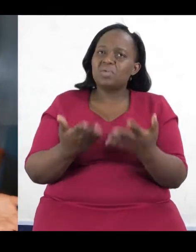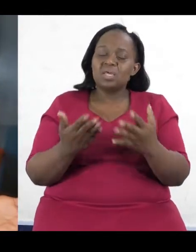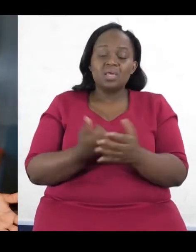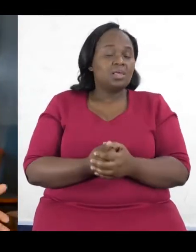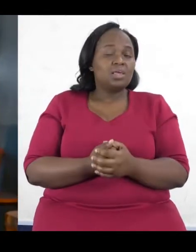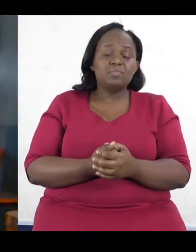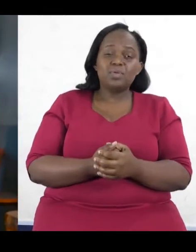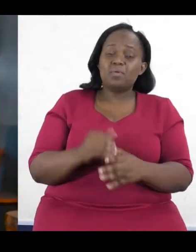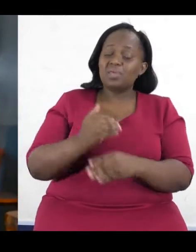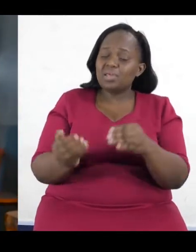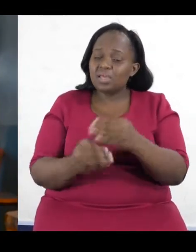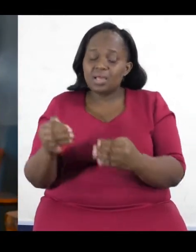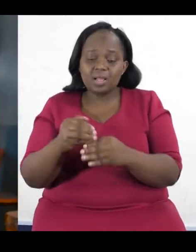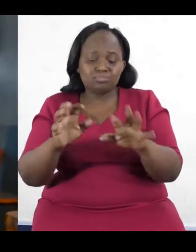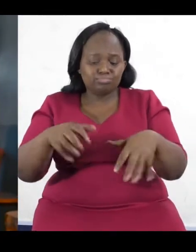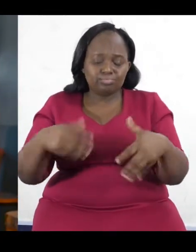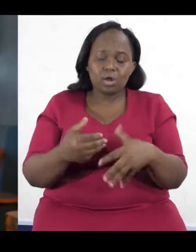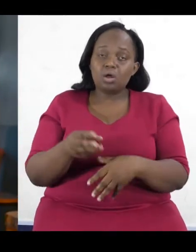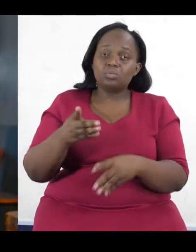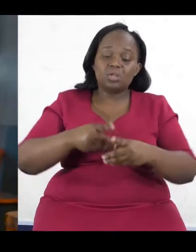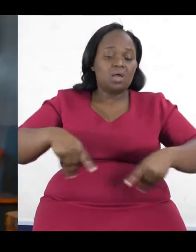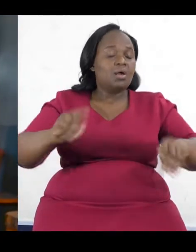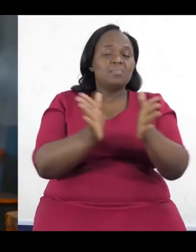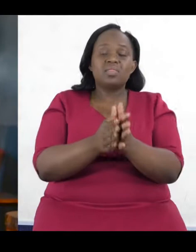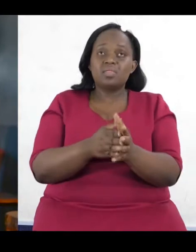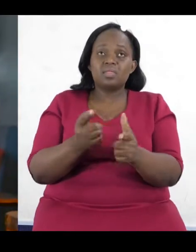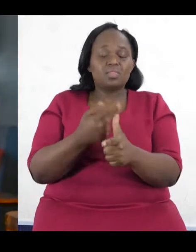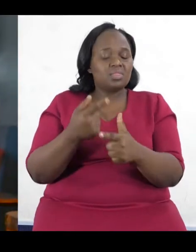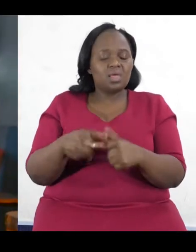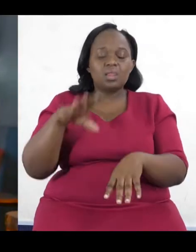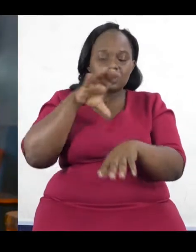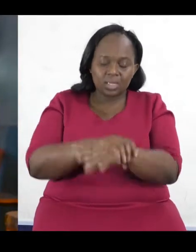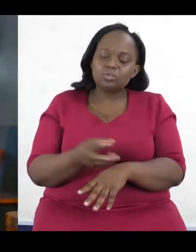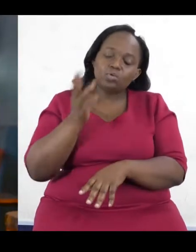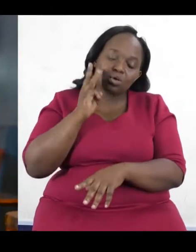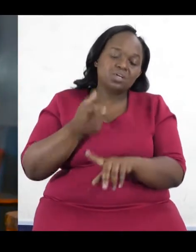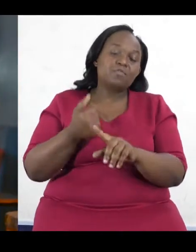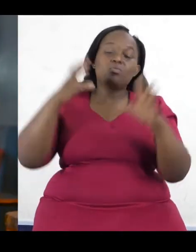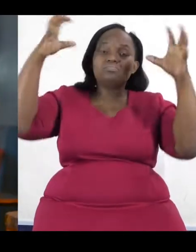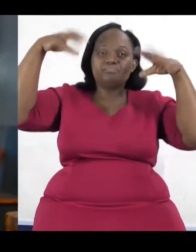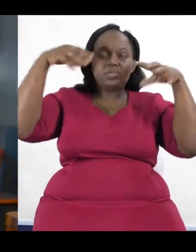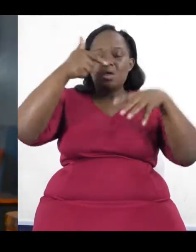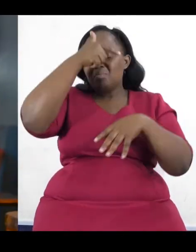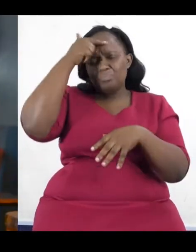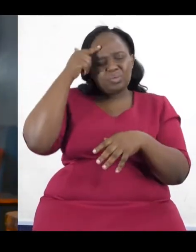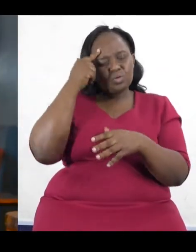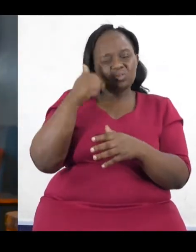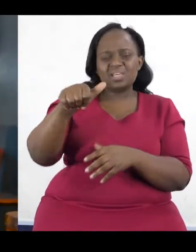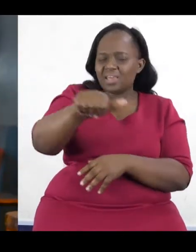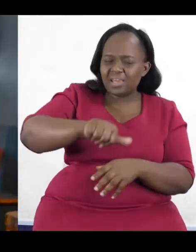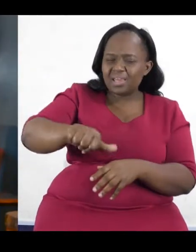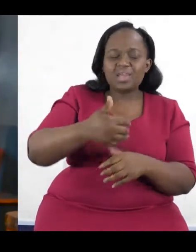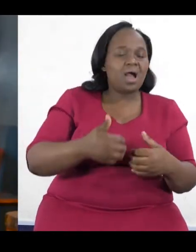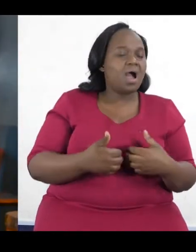even be used even to the very least subsistence farming in the region, or even to water the animals, because that area is largely pastoralist